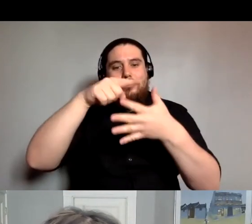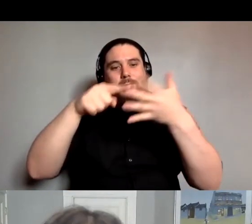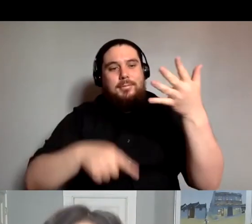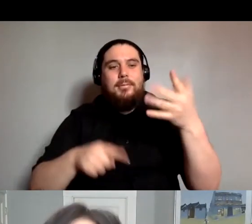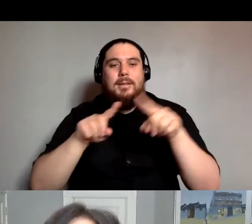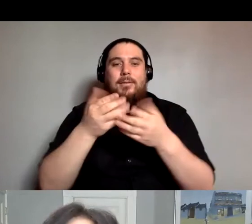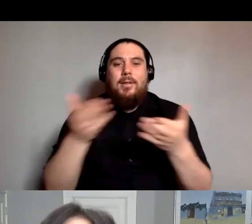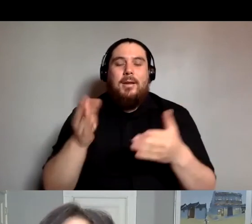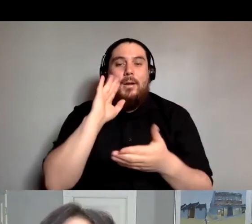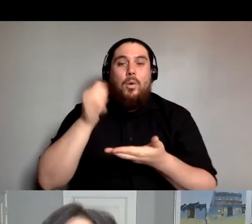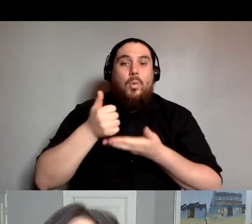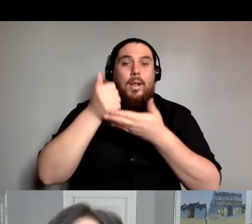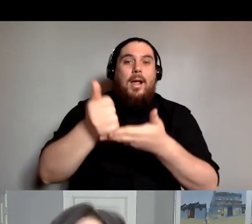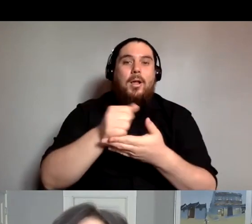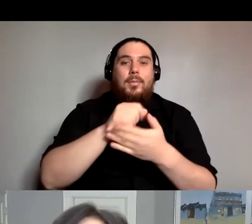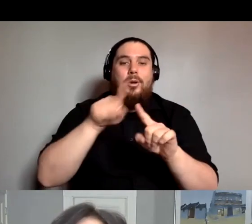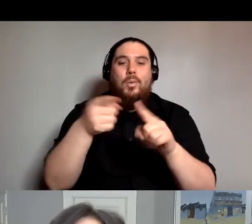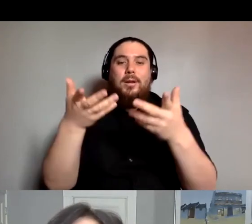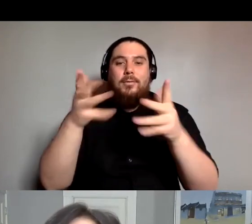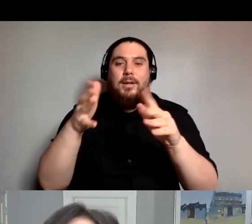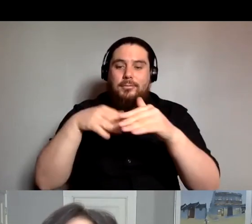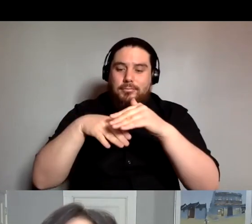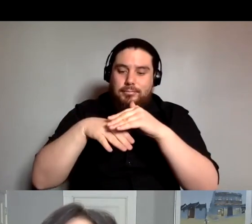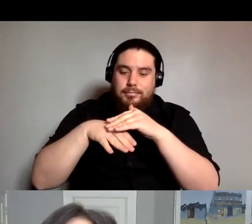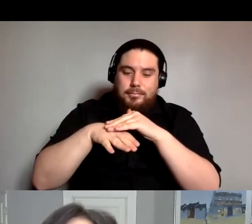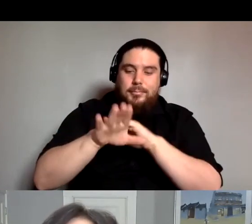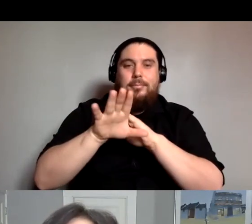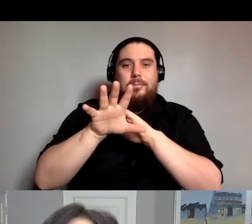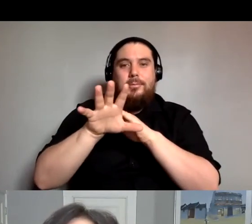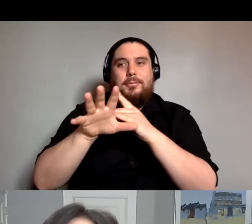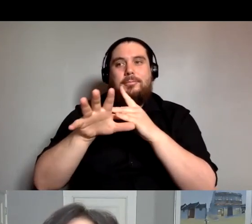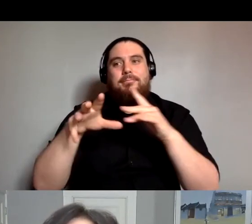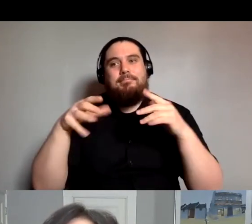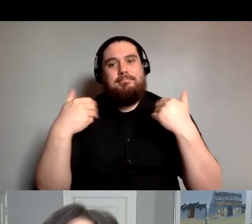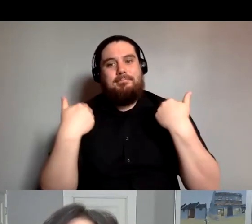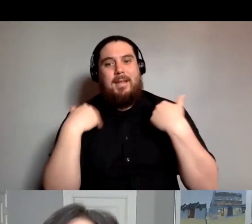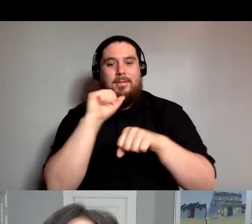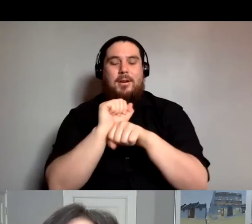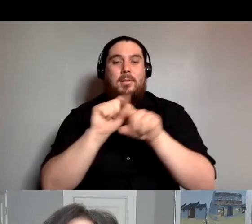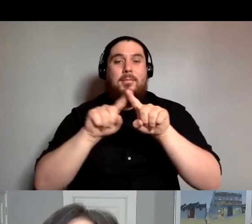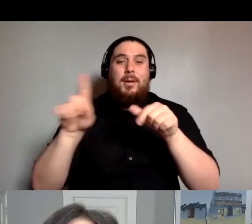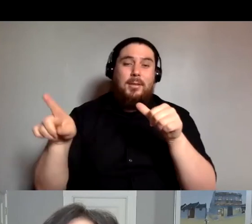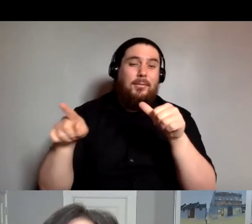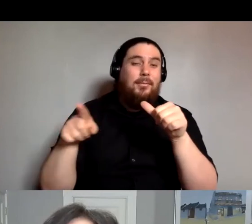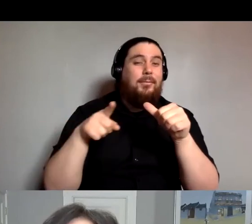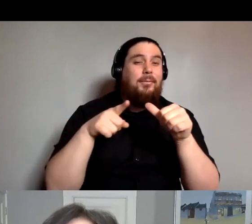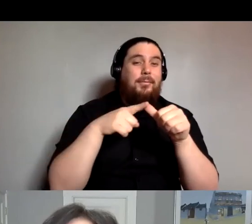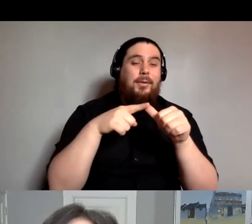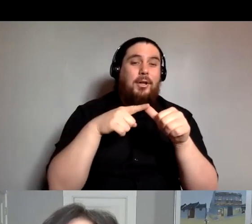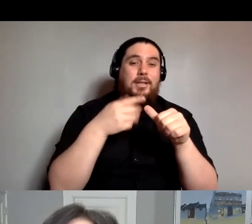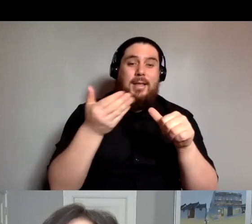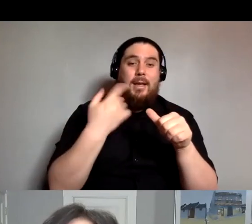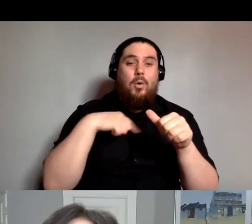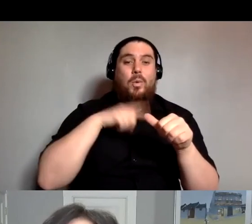helps you once you're through the door. But we've got to open the door in the first place, and the challenges